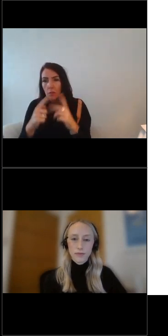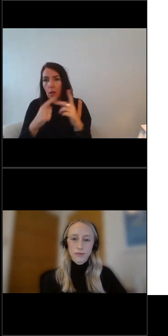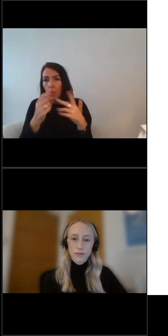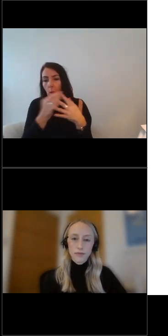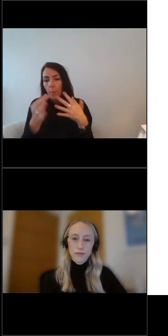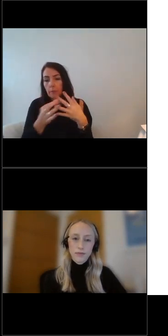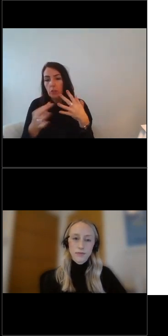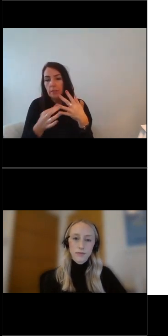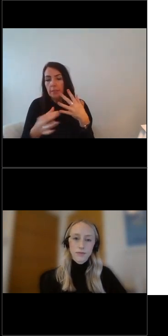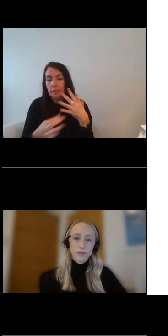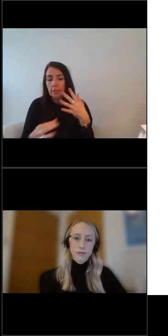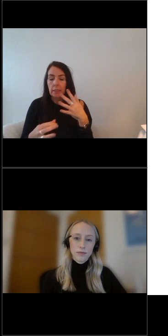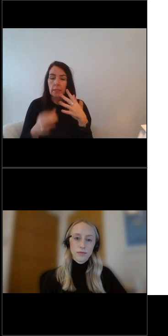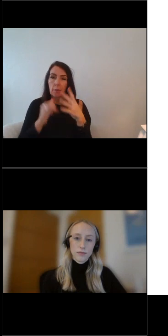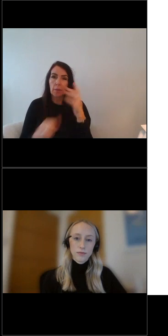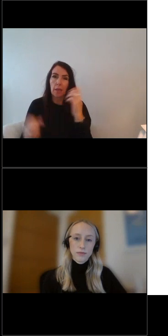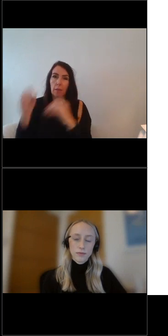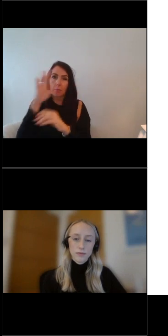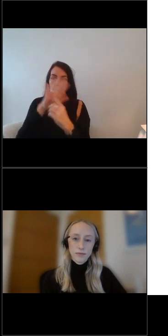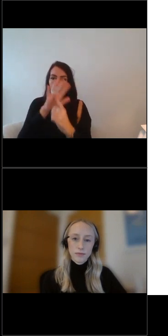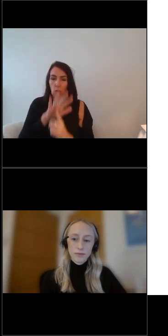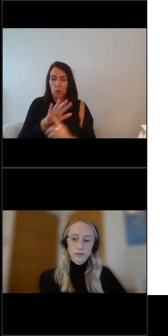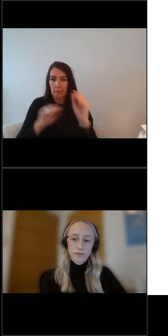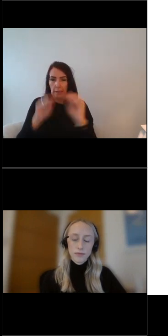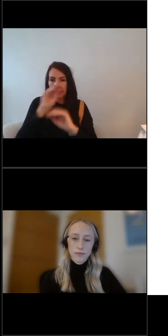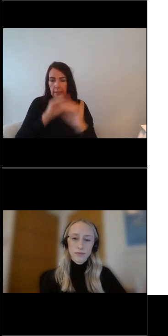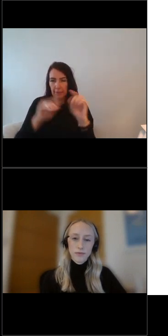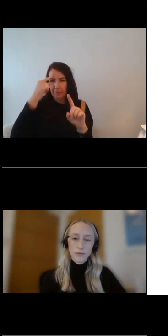and maybe prioritize